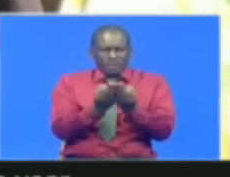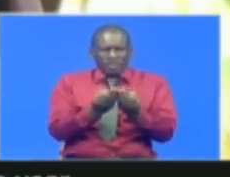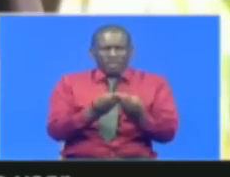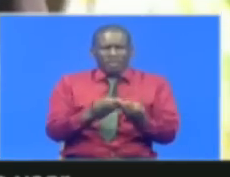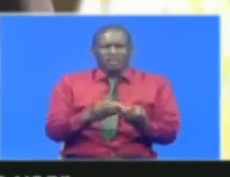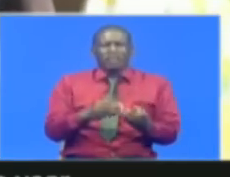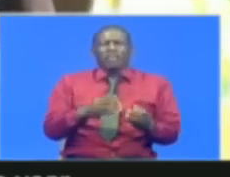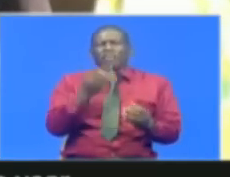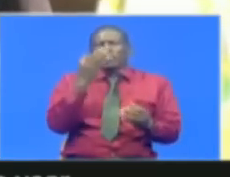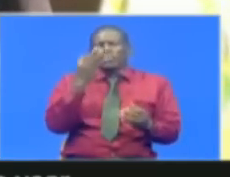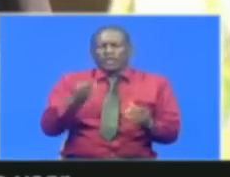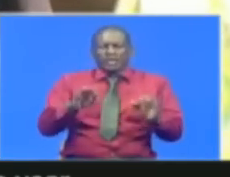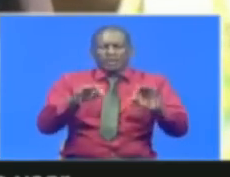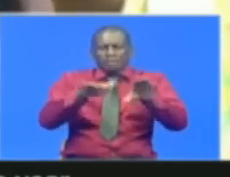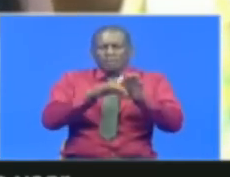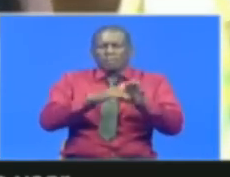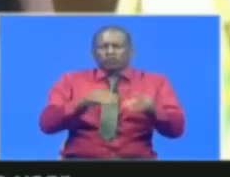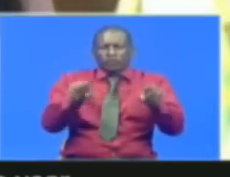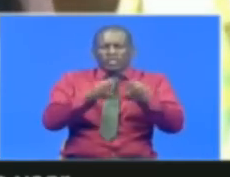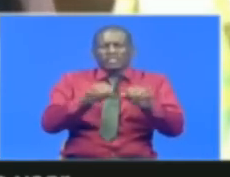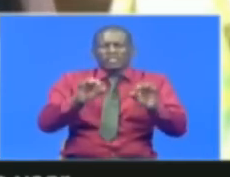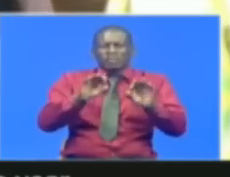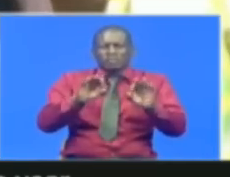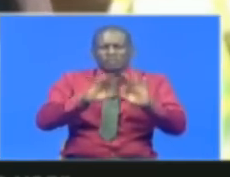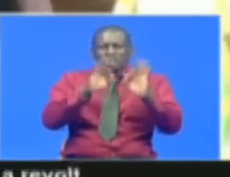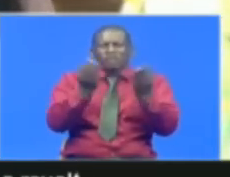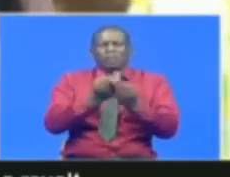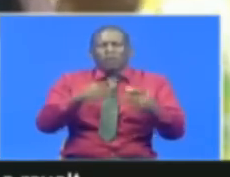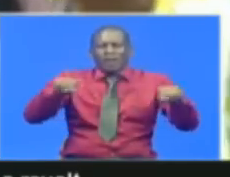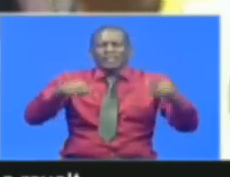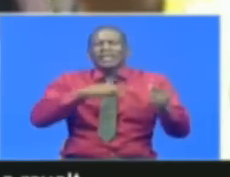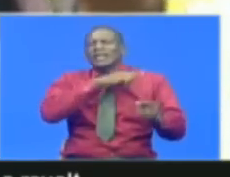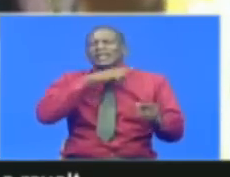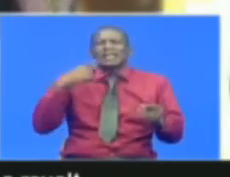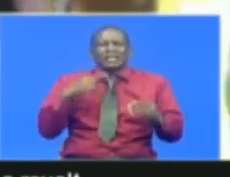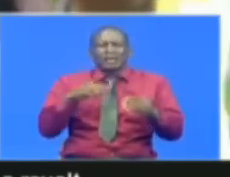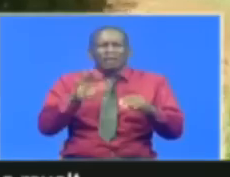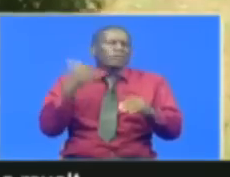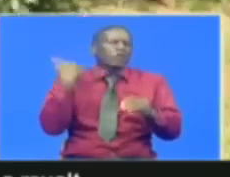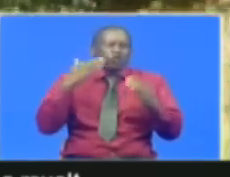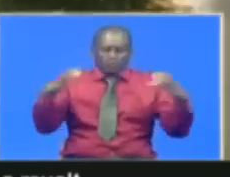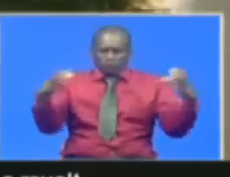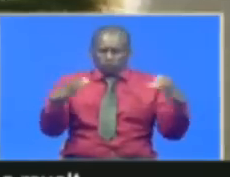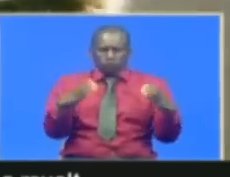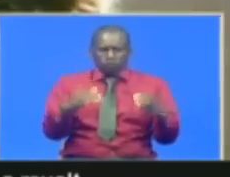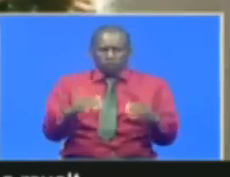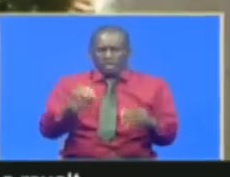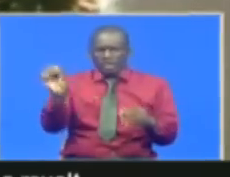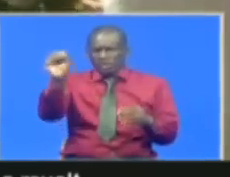three members of one family were attacked and murdered by a gang of robbers at Shayangwe village.